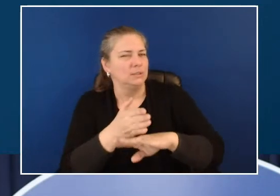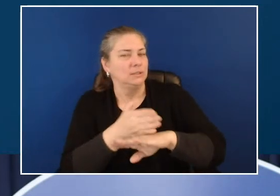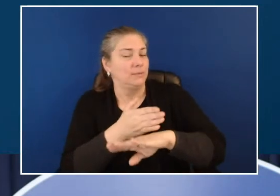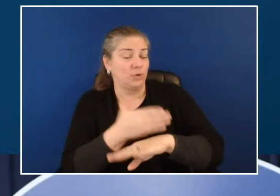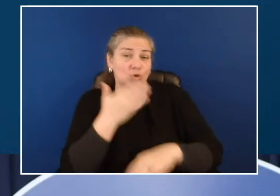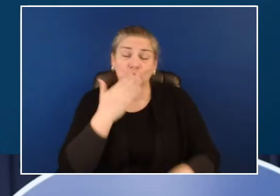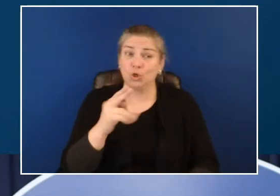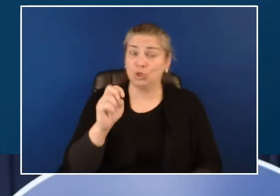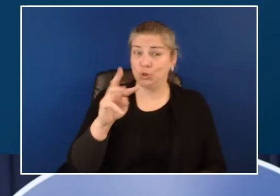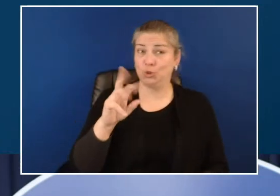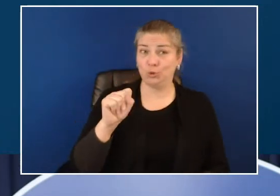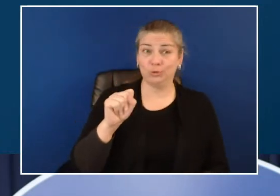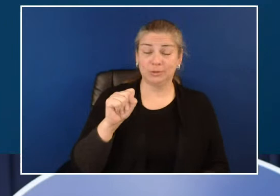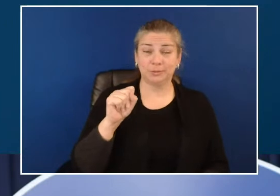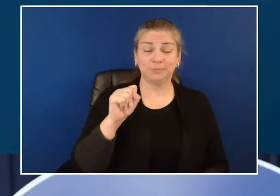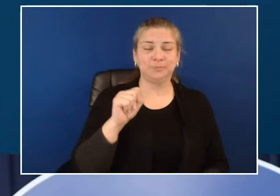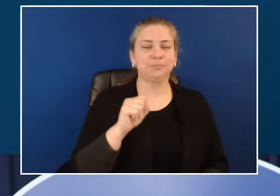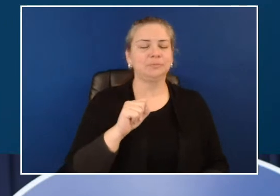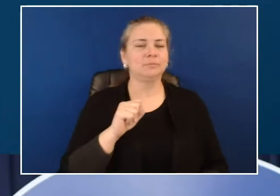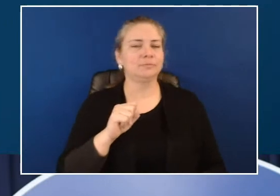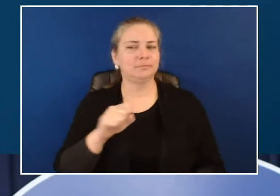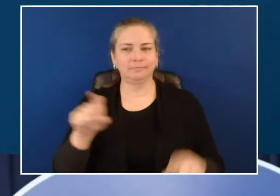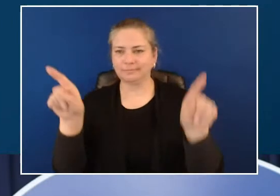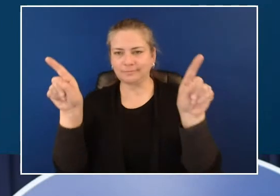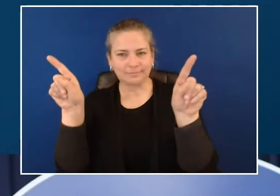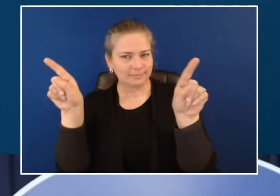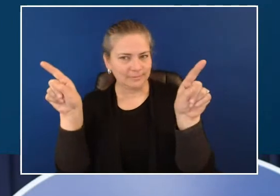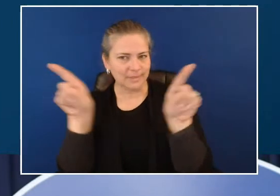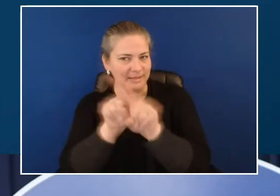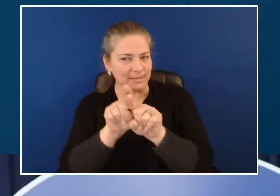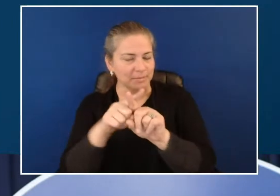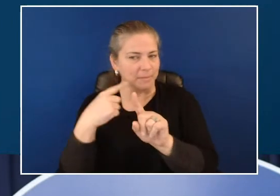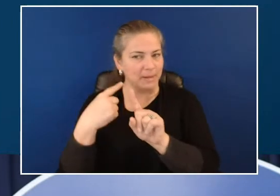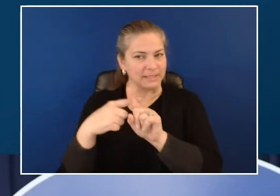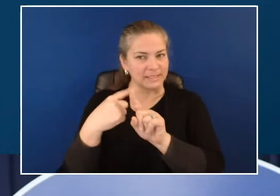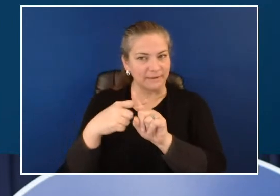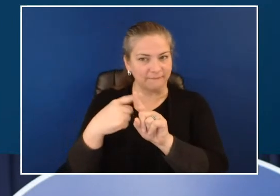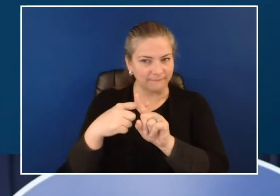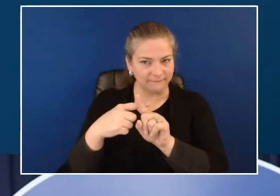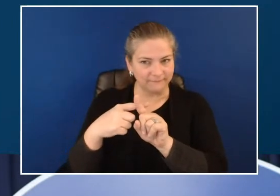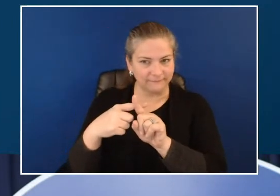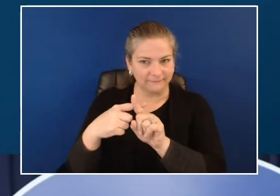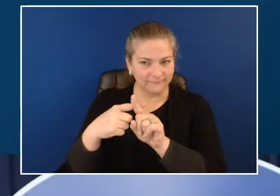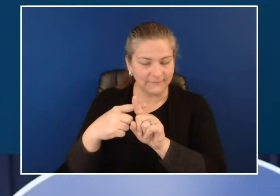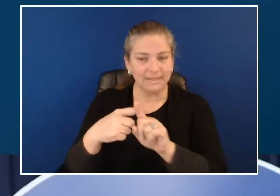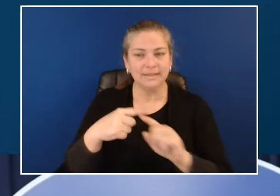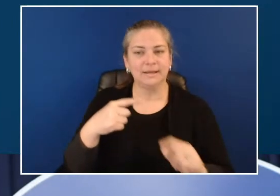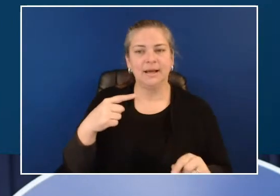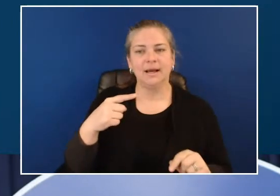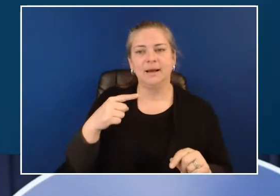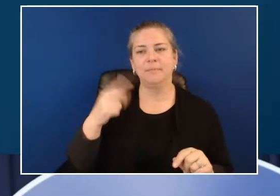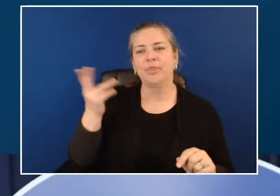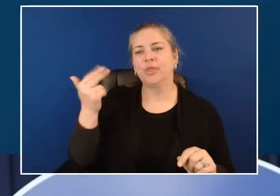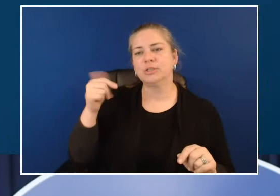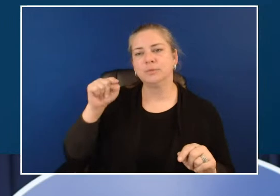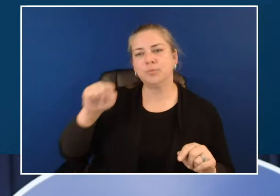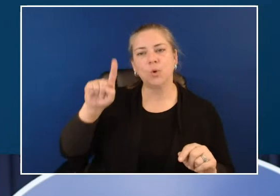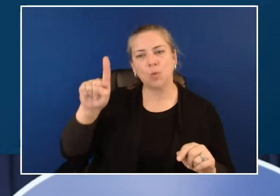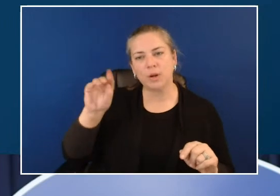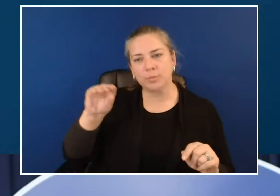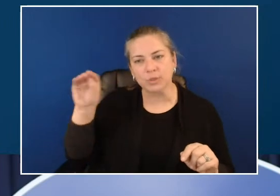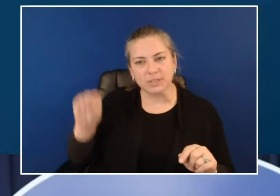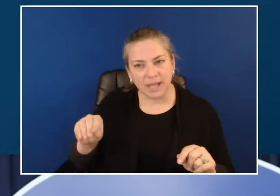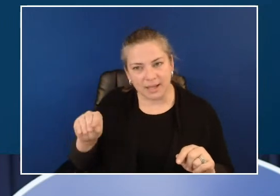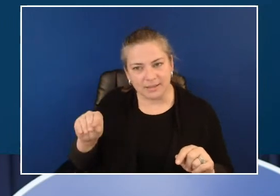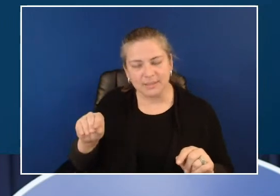overall. Same thing with positivity rate. Now down, last week was 13.1%. Same